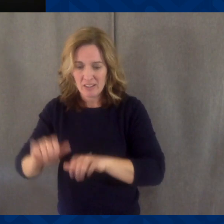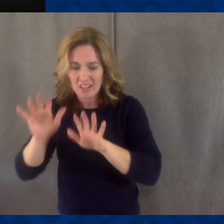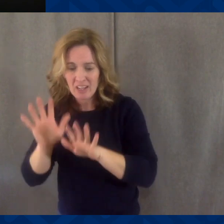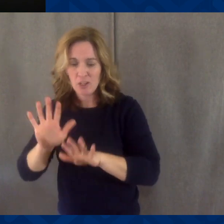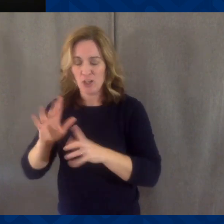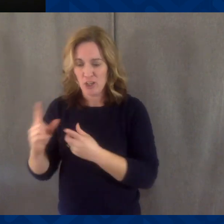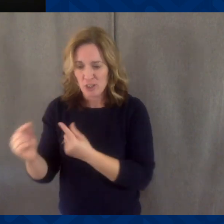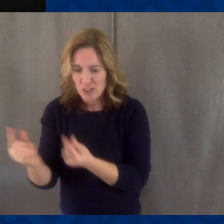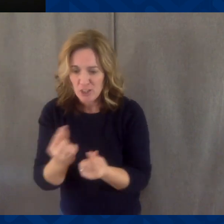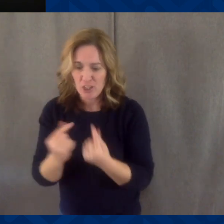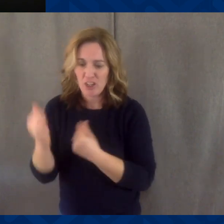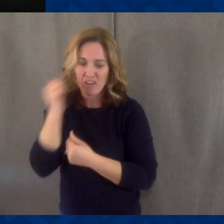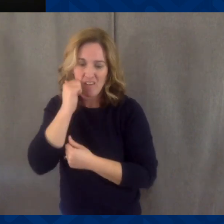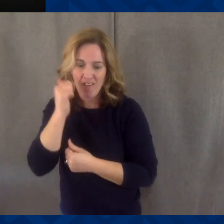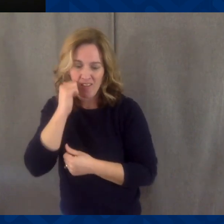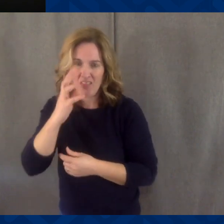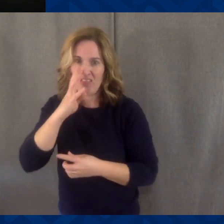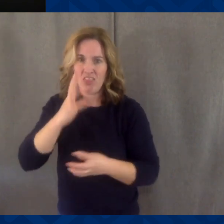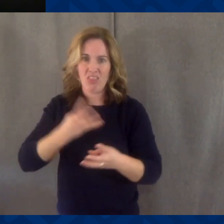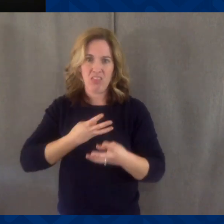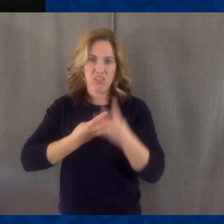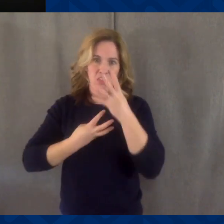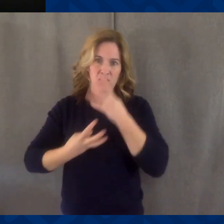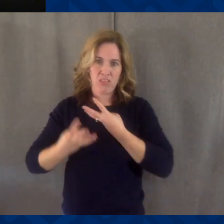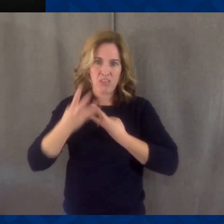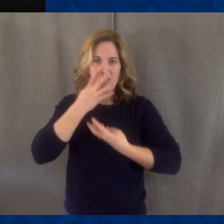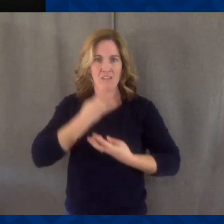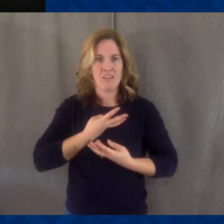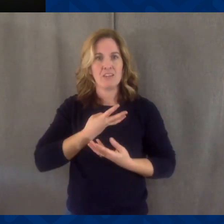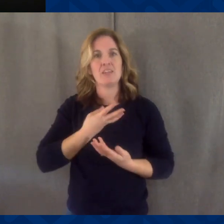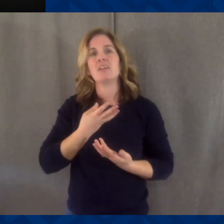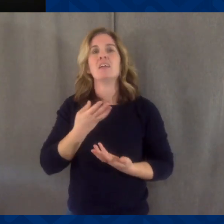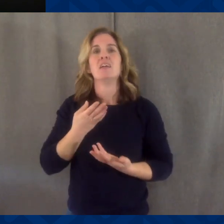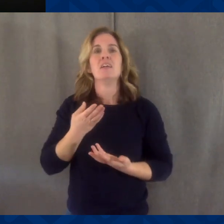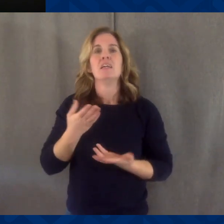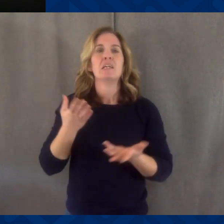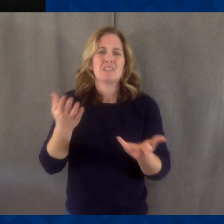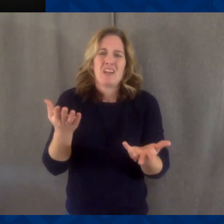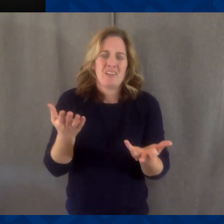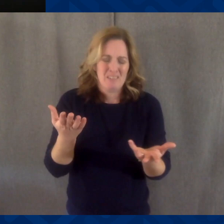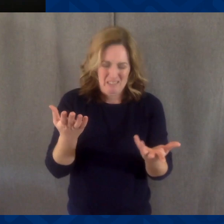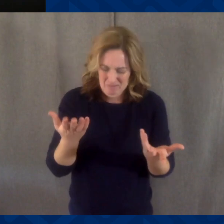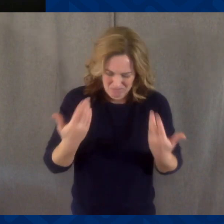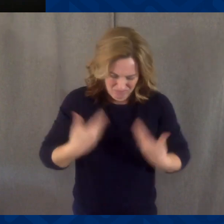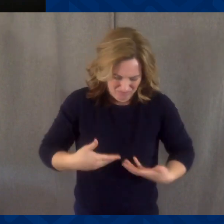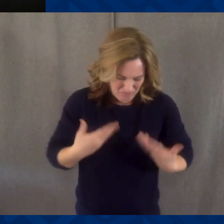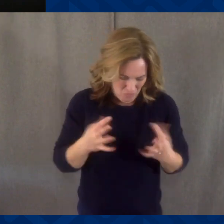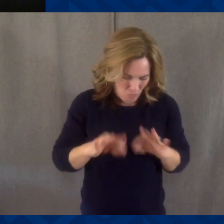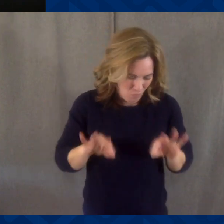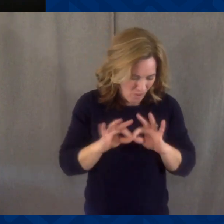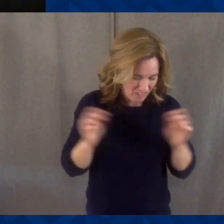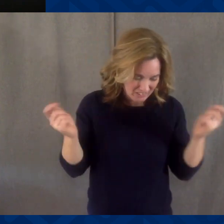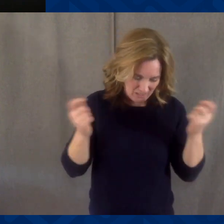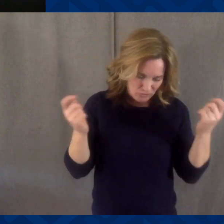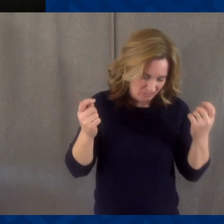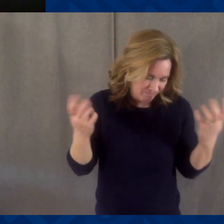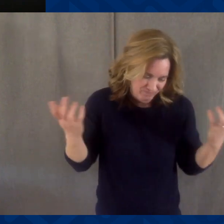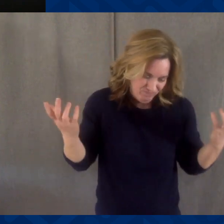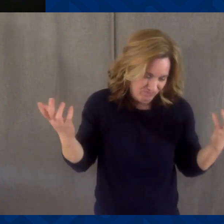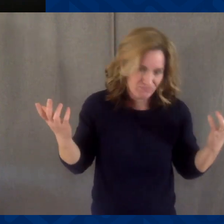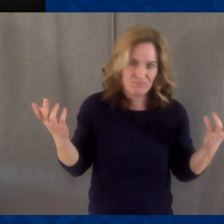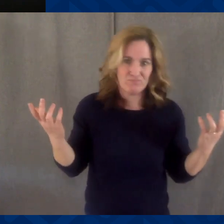that you do seems to go unnoticed. You may be saying to yourself, "Shane, there isn't much worth celebrating about